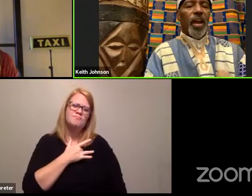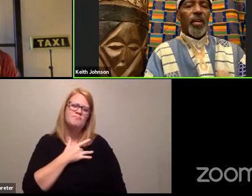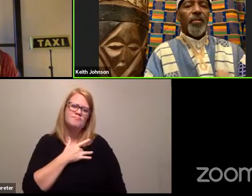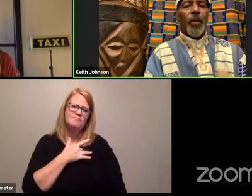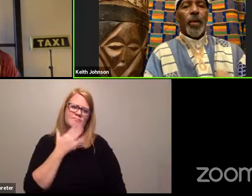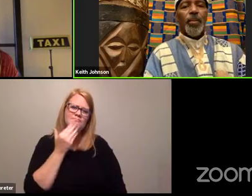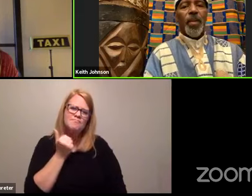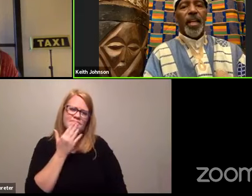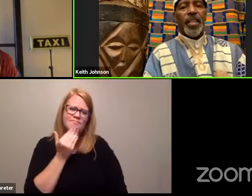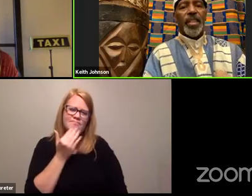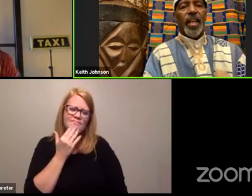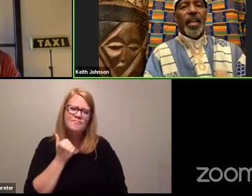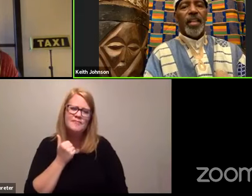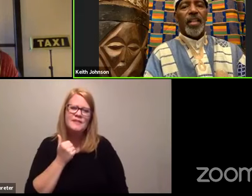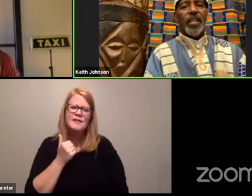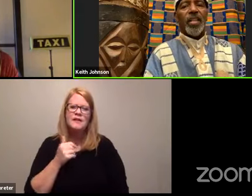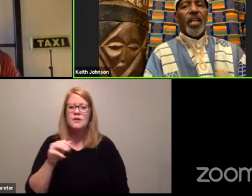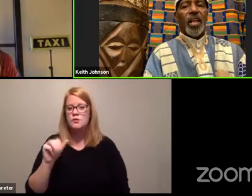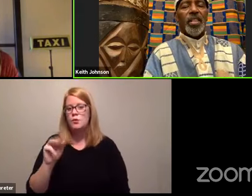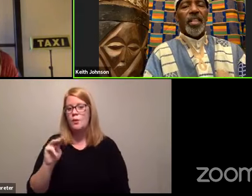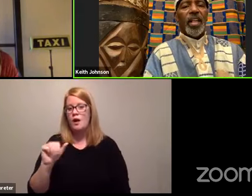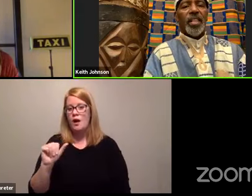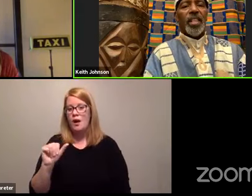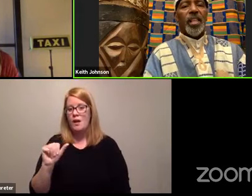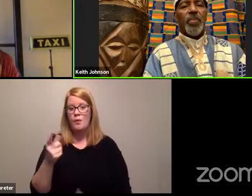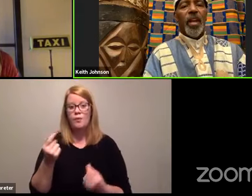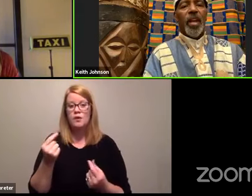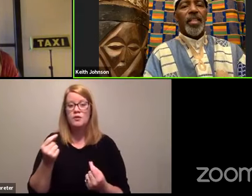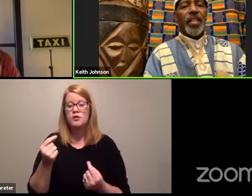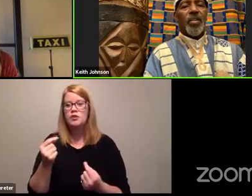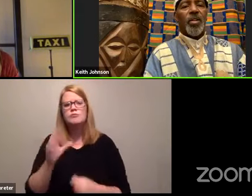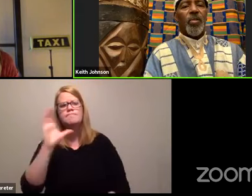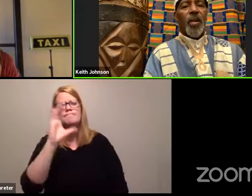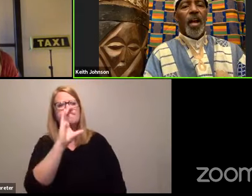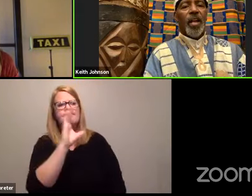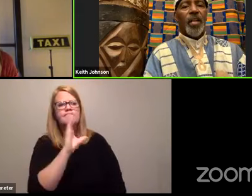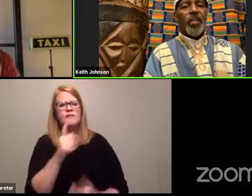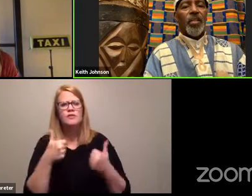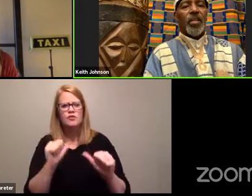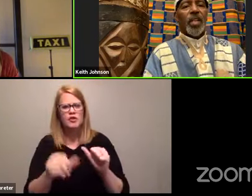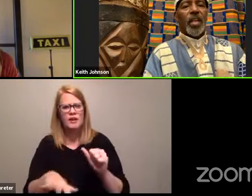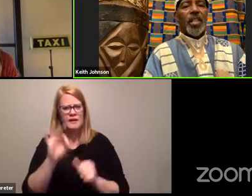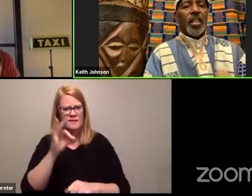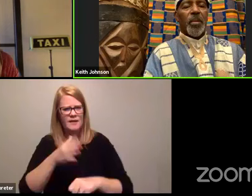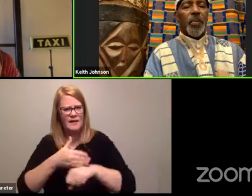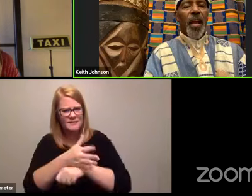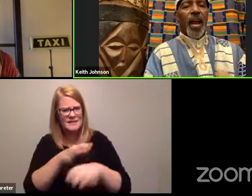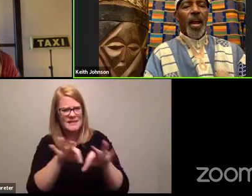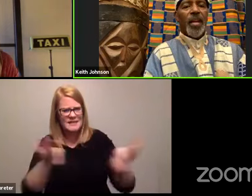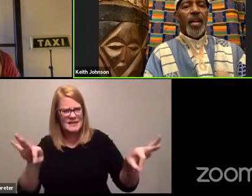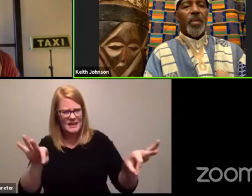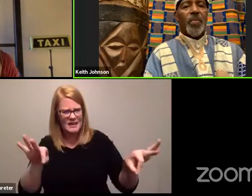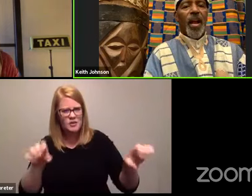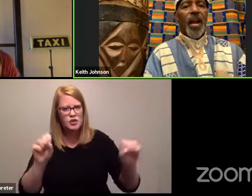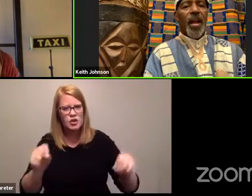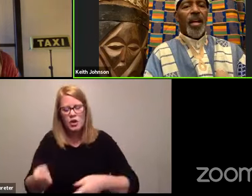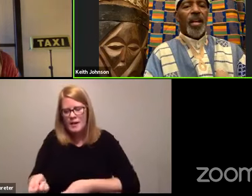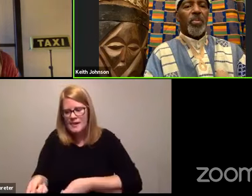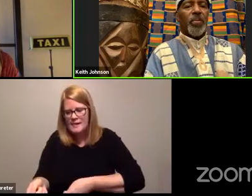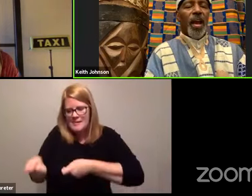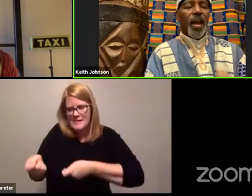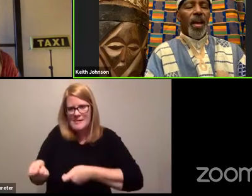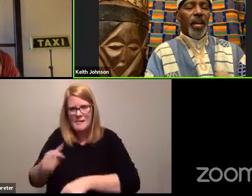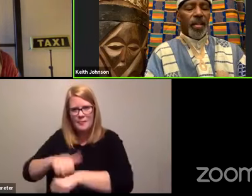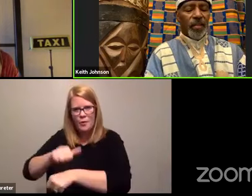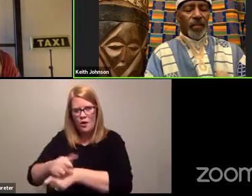looked around for a big stick, a stick she could place under the rock. And she pried and pried